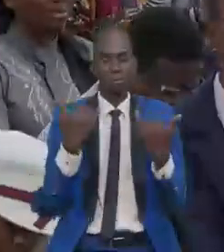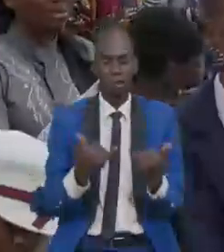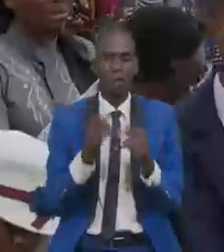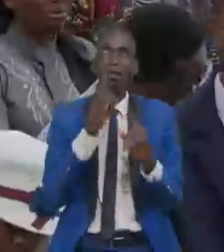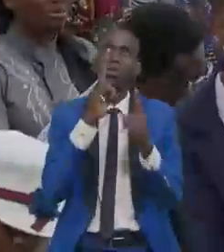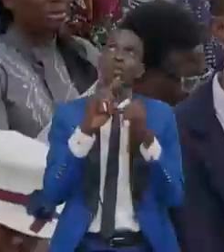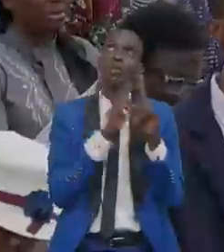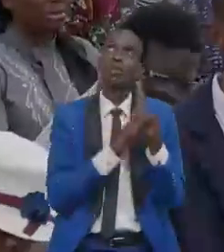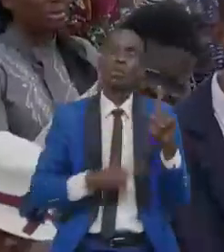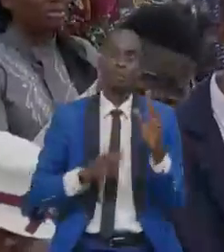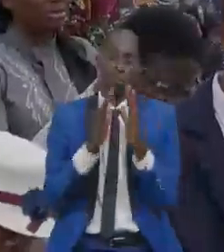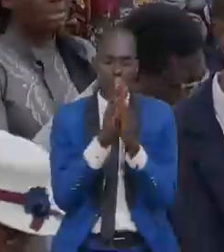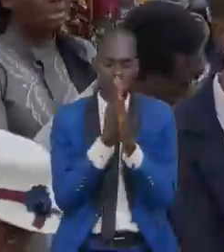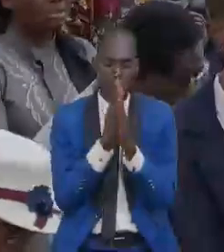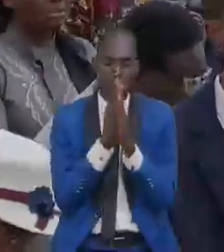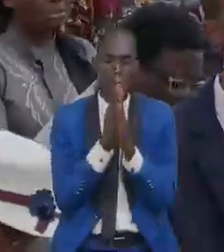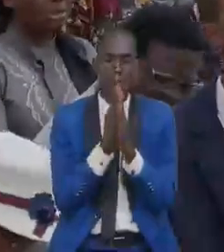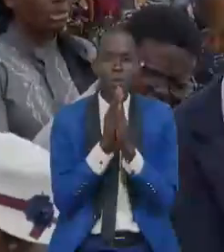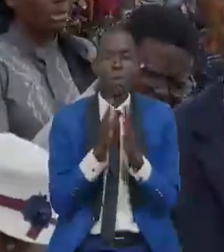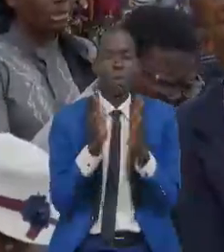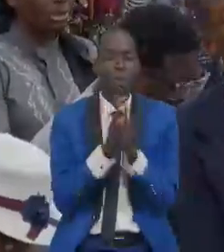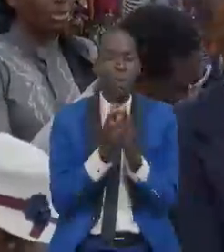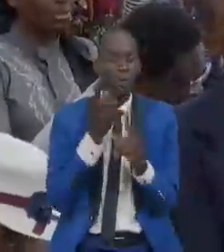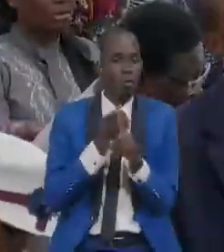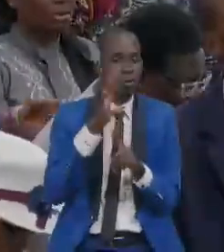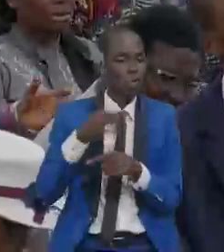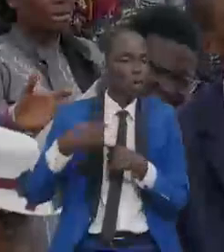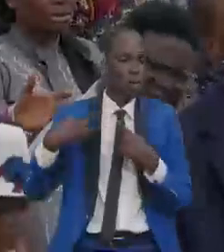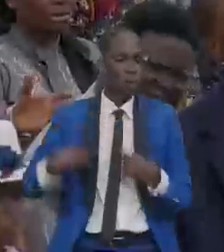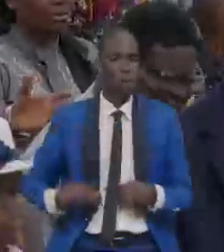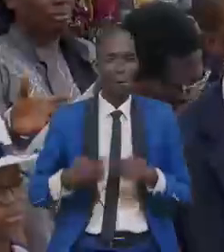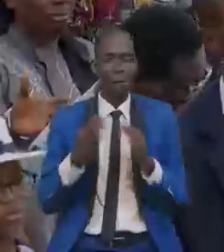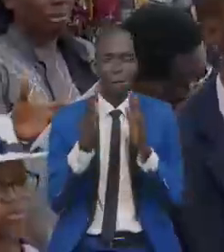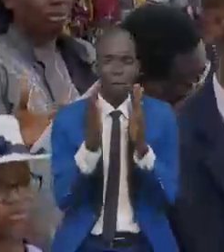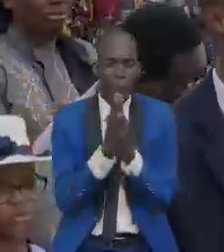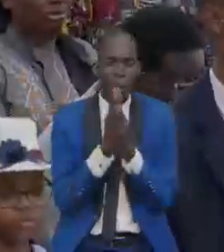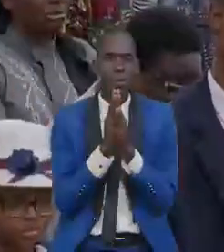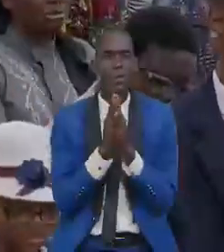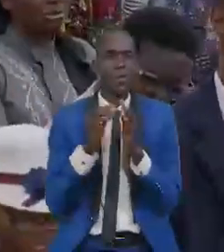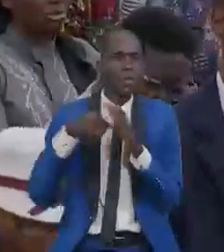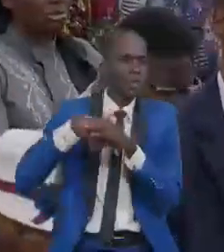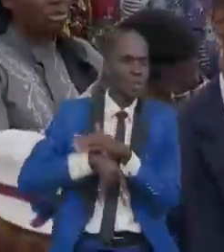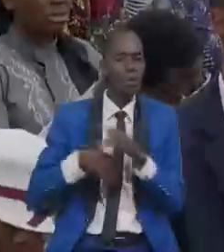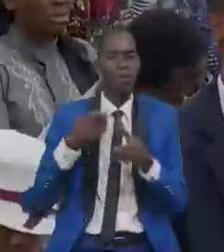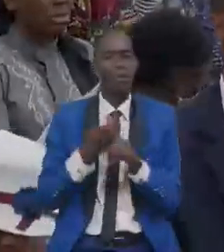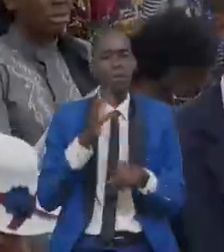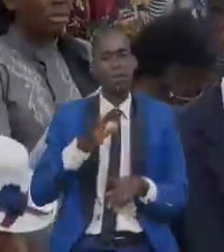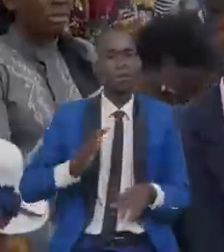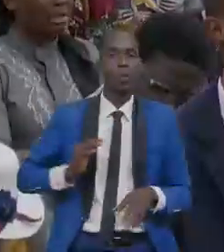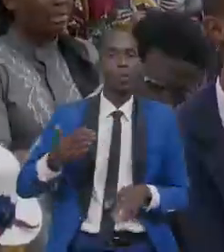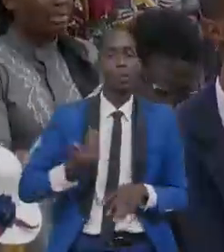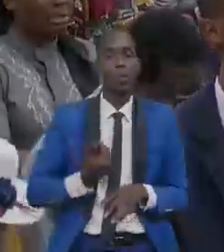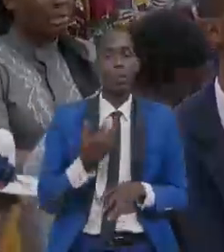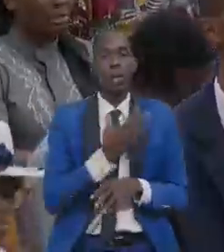Lord. Let your prayer come from your heart. Let your prayer come deep from your soul, and let your